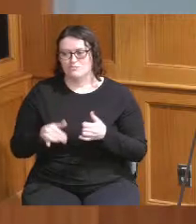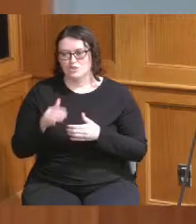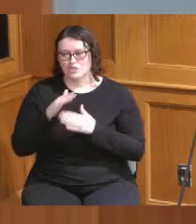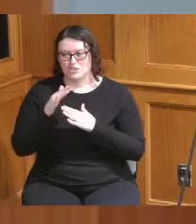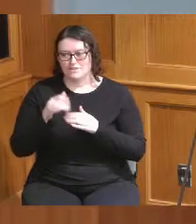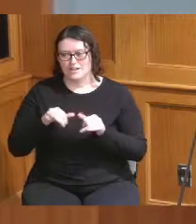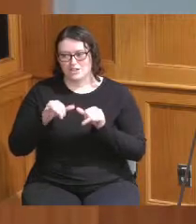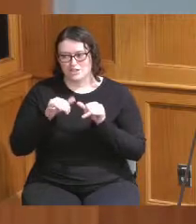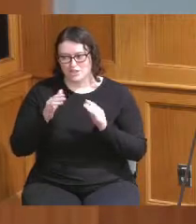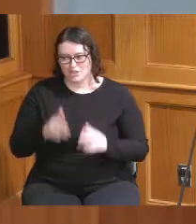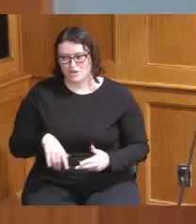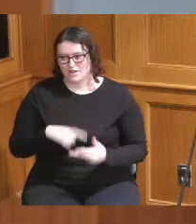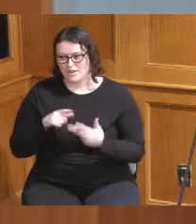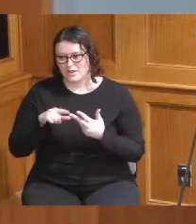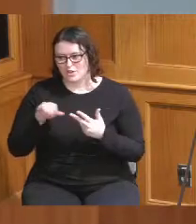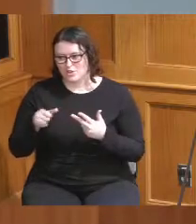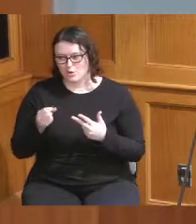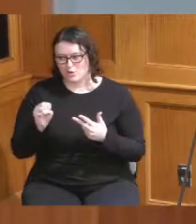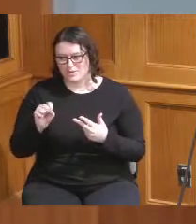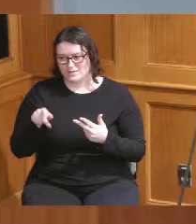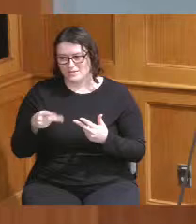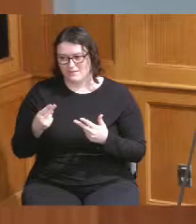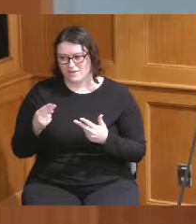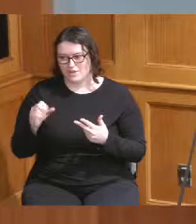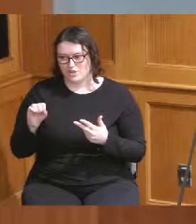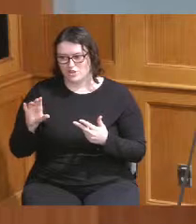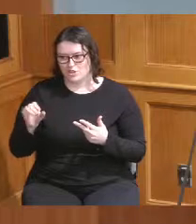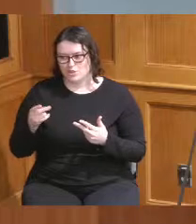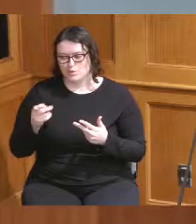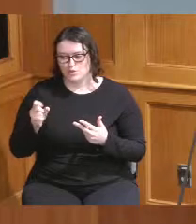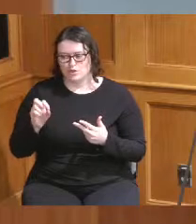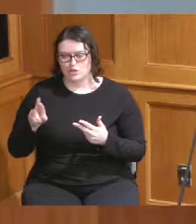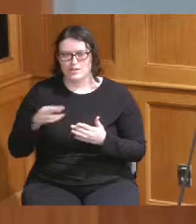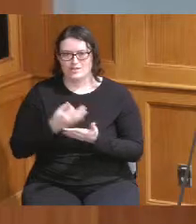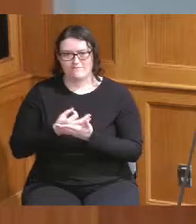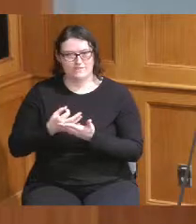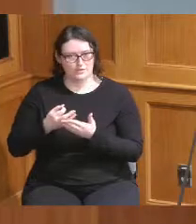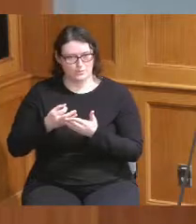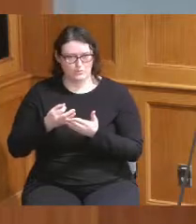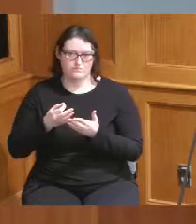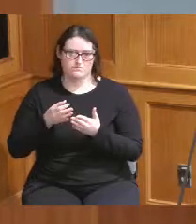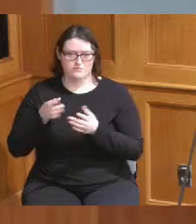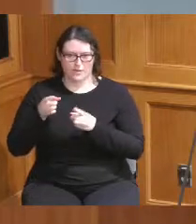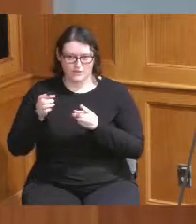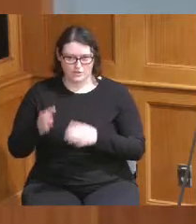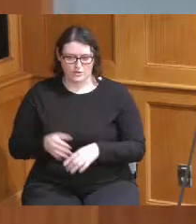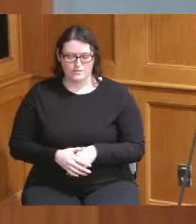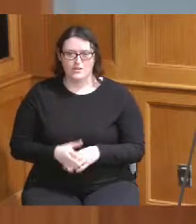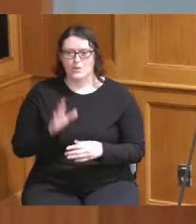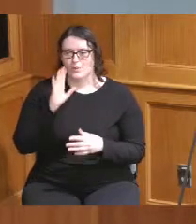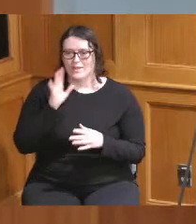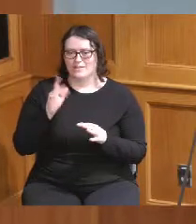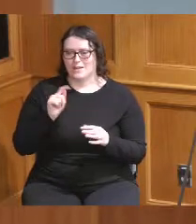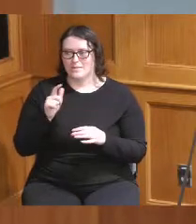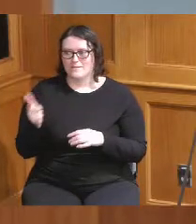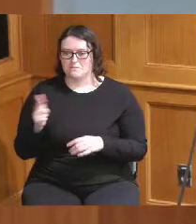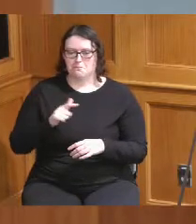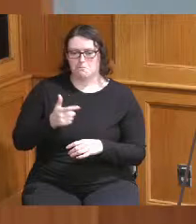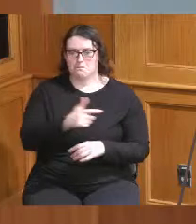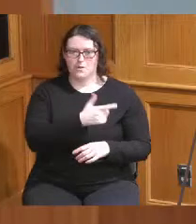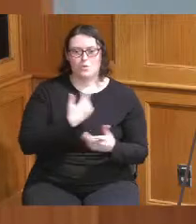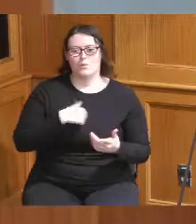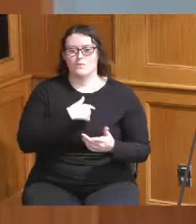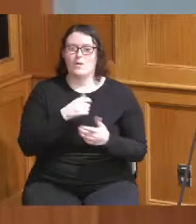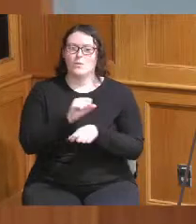Fiscal Officer. We've also been working very closely with the county team, so you're going to get a bit of a tag team here today on our presentation.